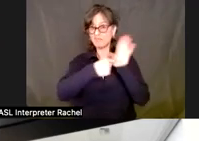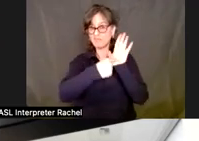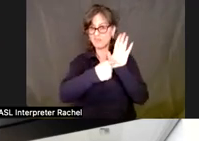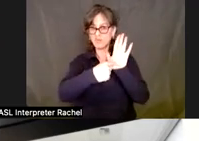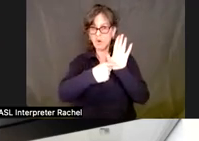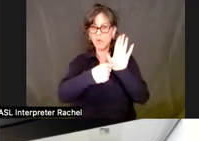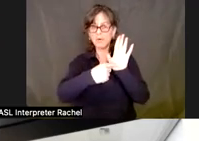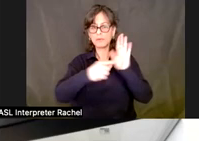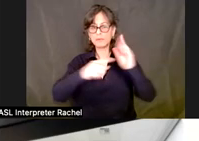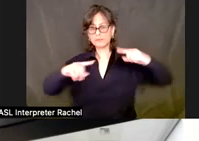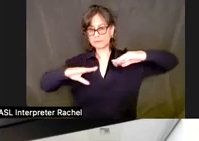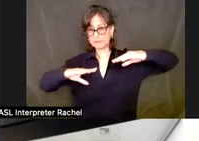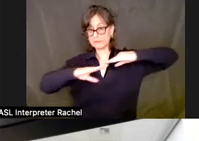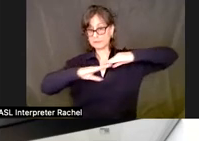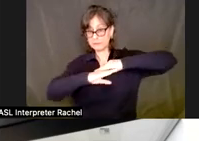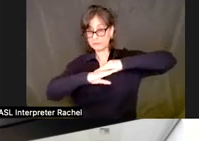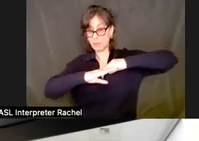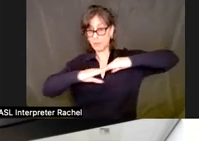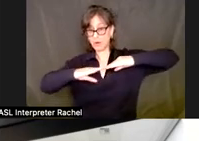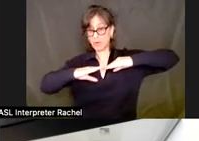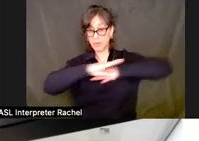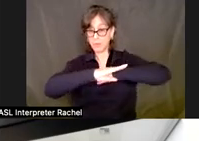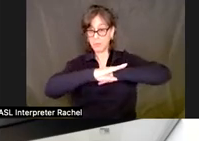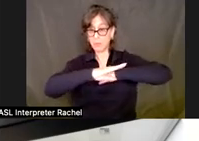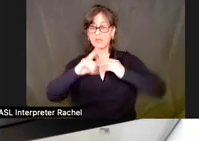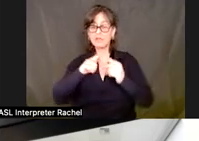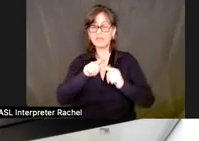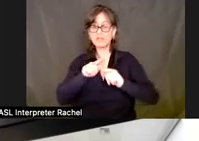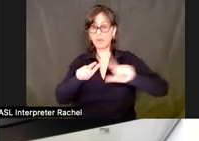see that in a left step of a right